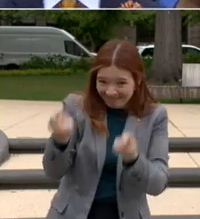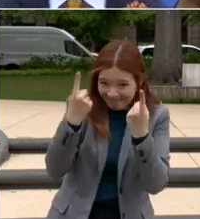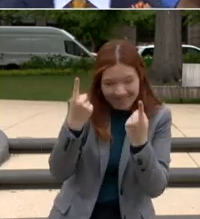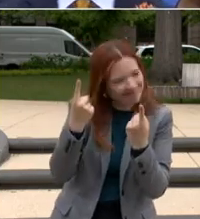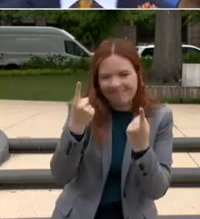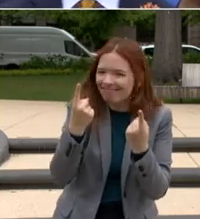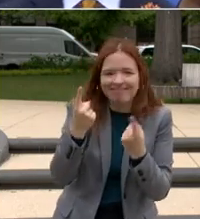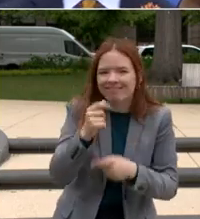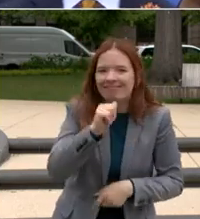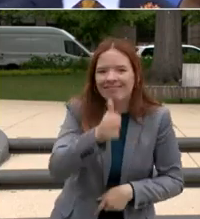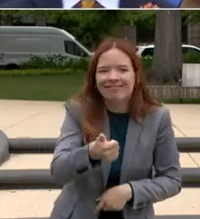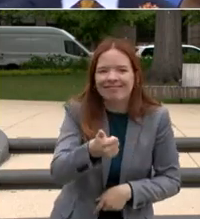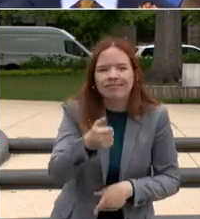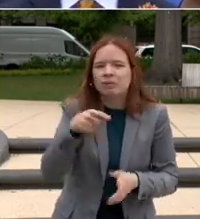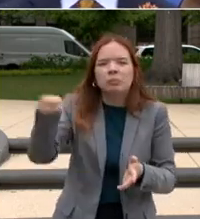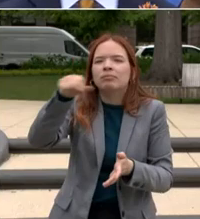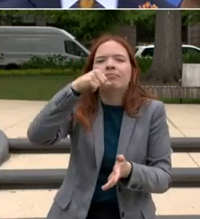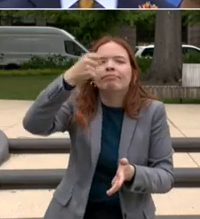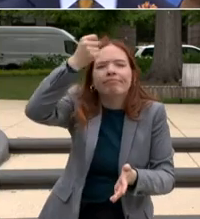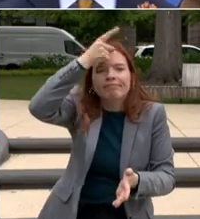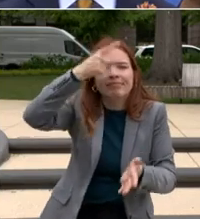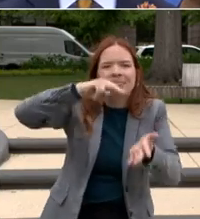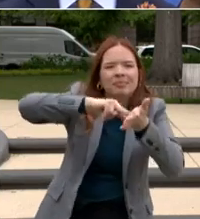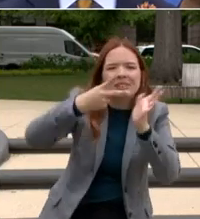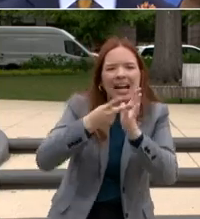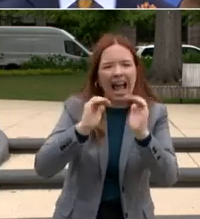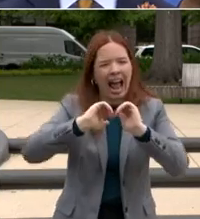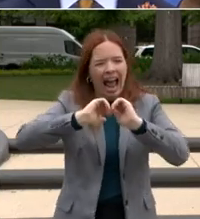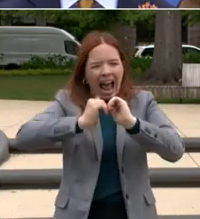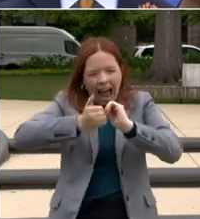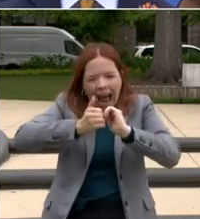folks are doing to get tenants in their buildings.